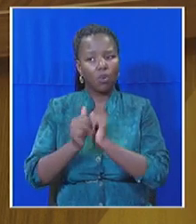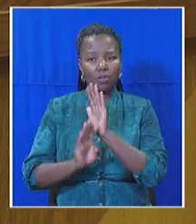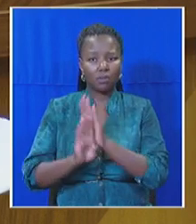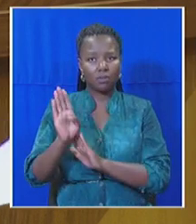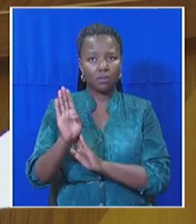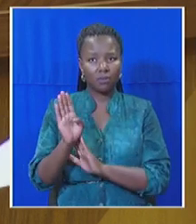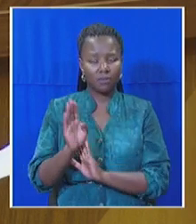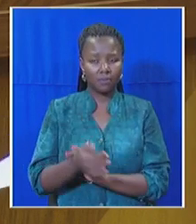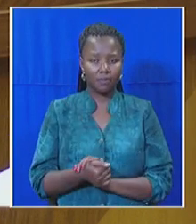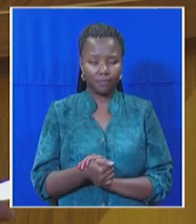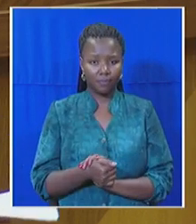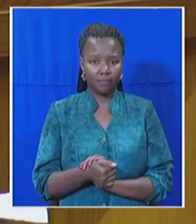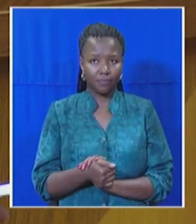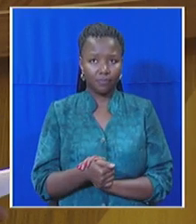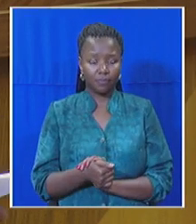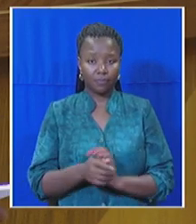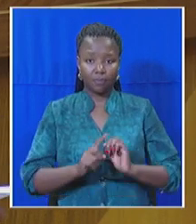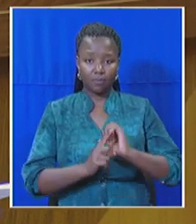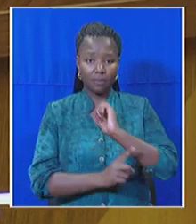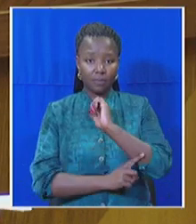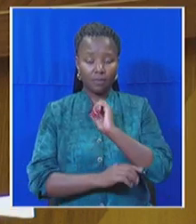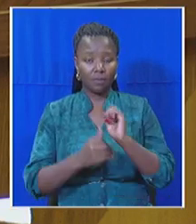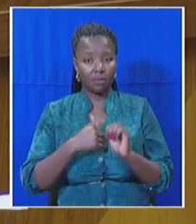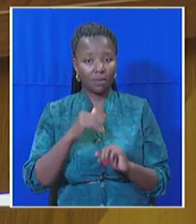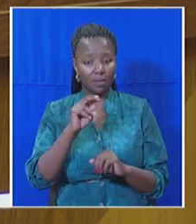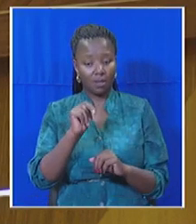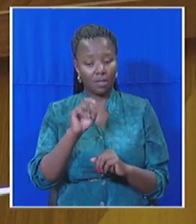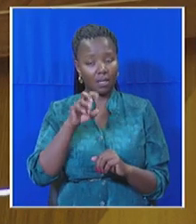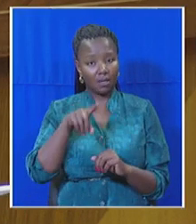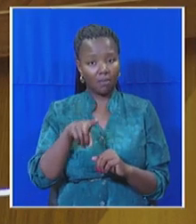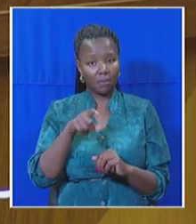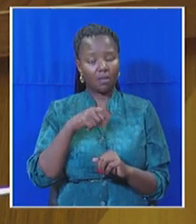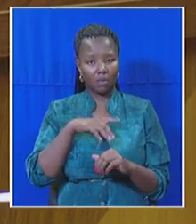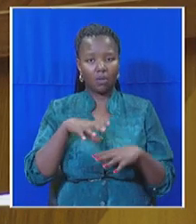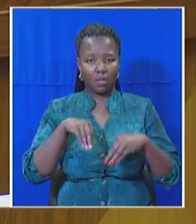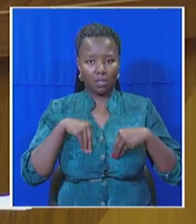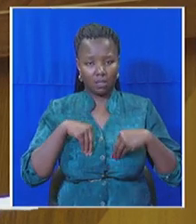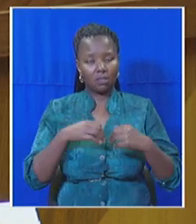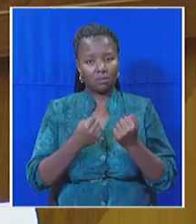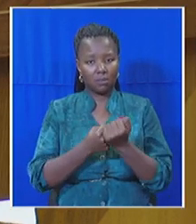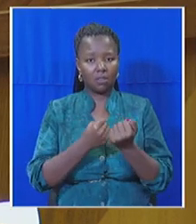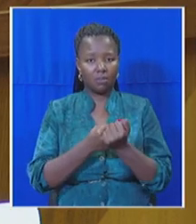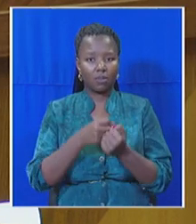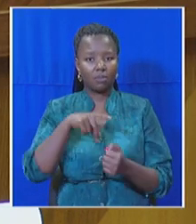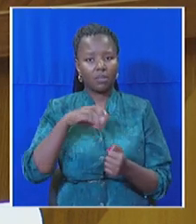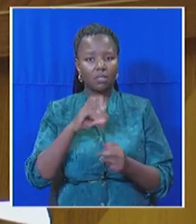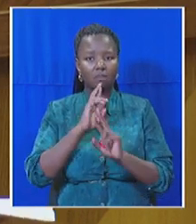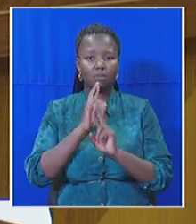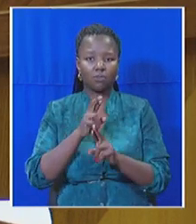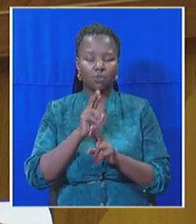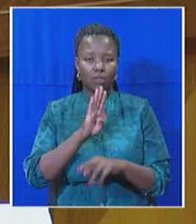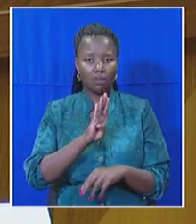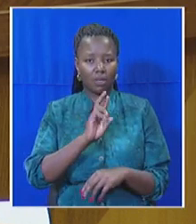citizens. In conclusion, the NFP will accept and support the Portfolio Committee